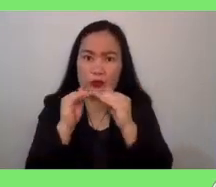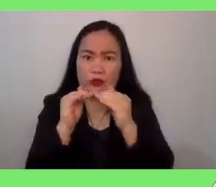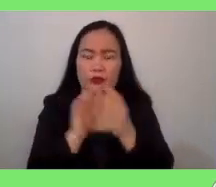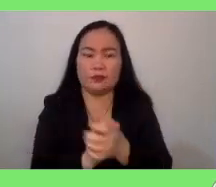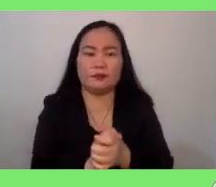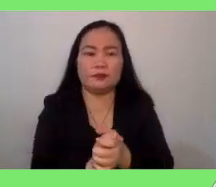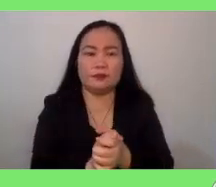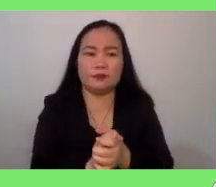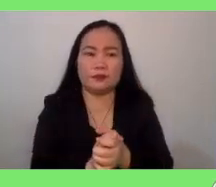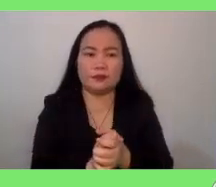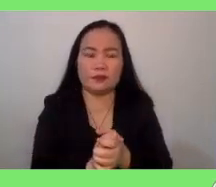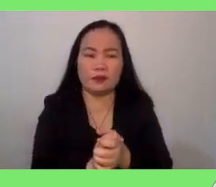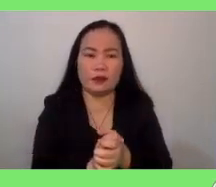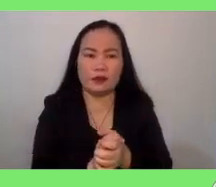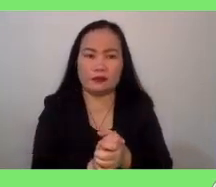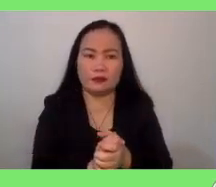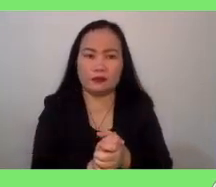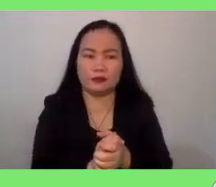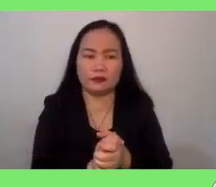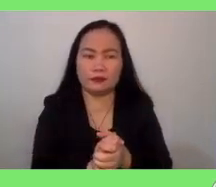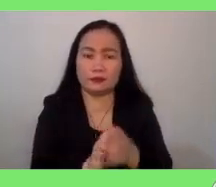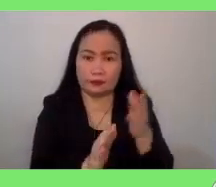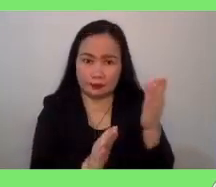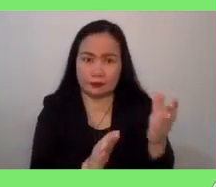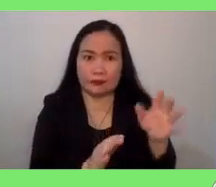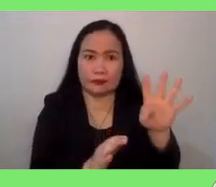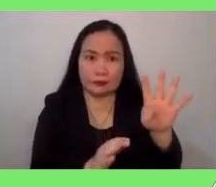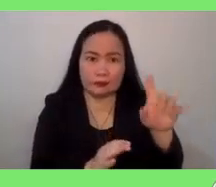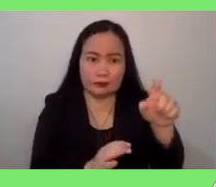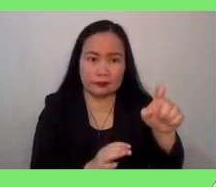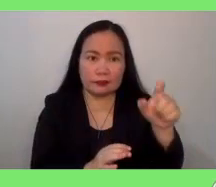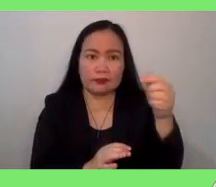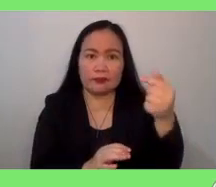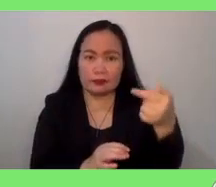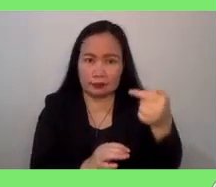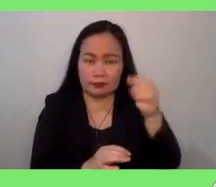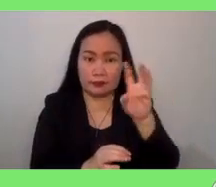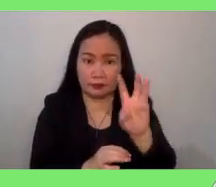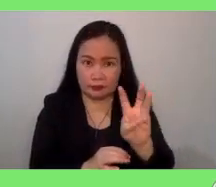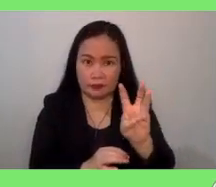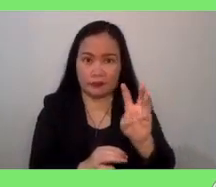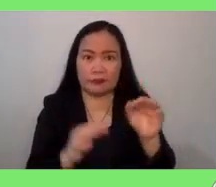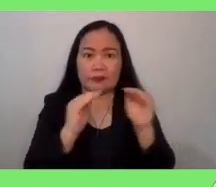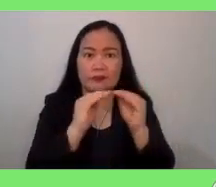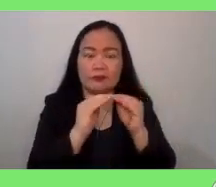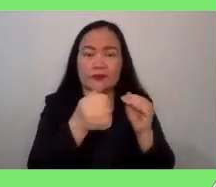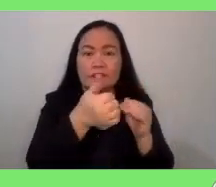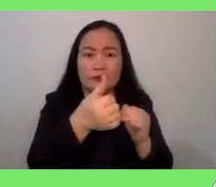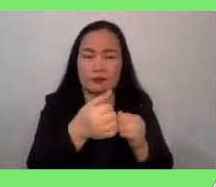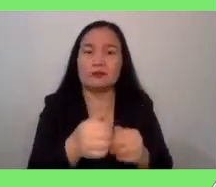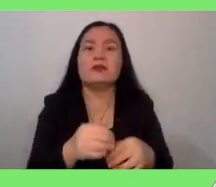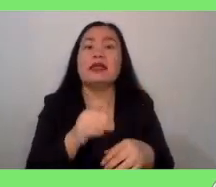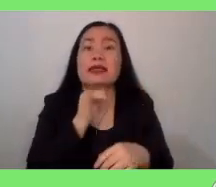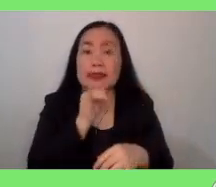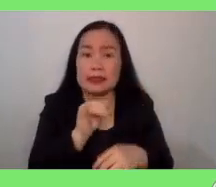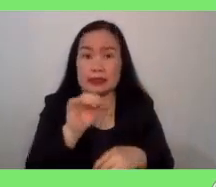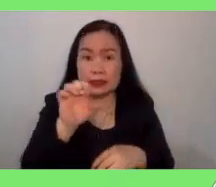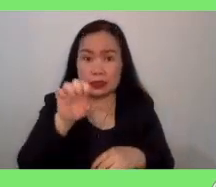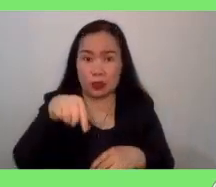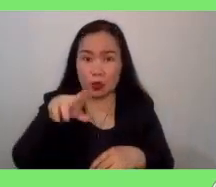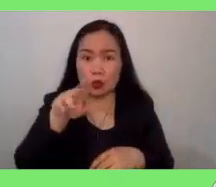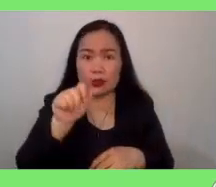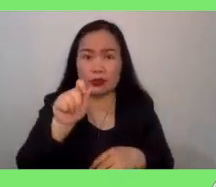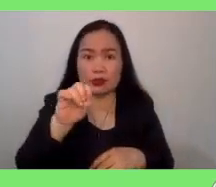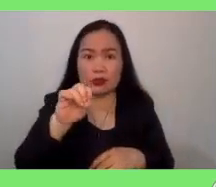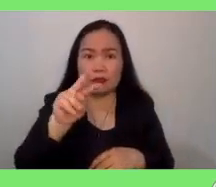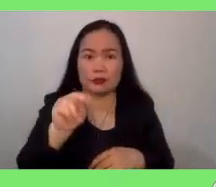considered an equation. Okay, so 4x minus 6 is equal to 10 is an equation. Now,